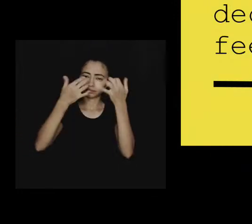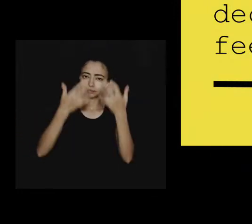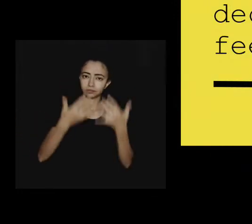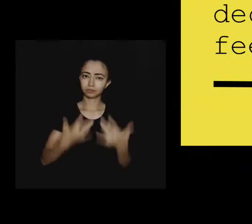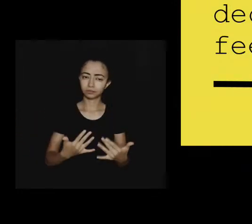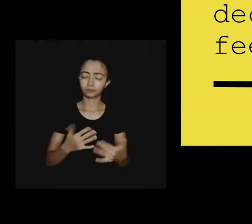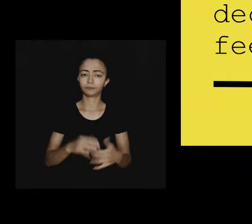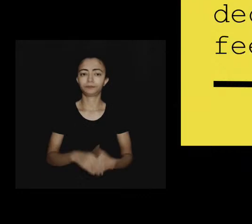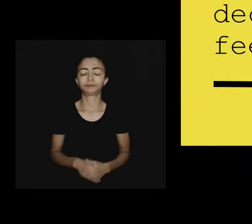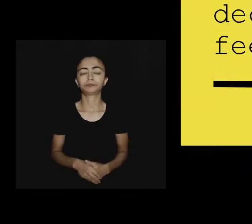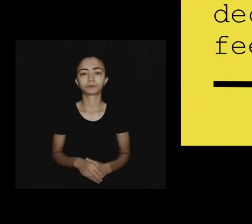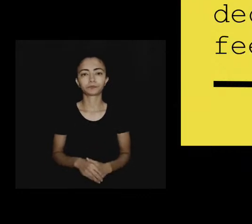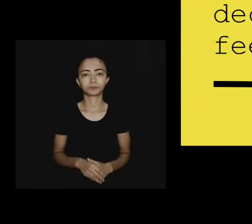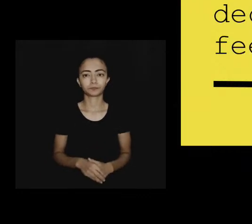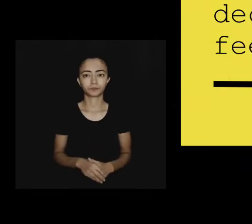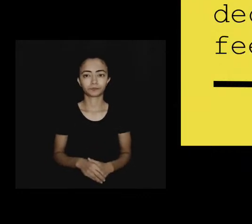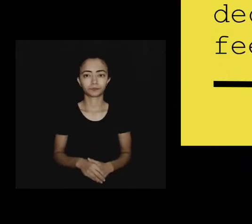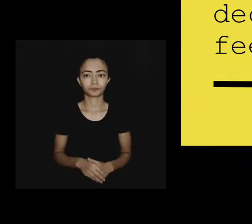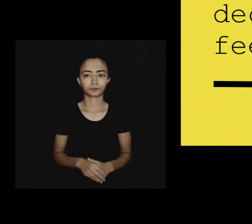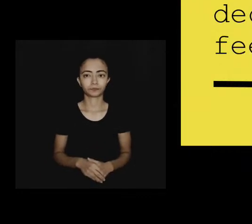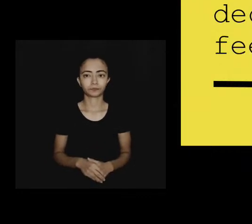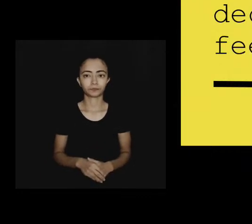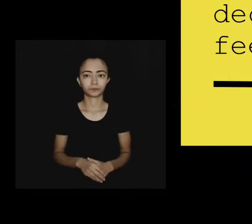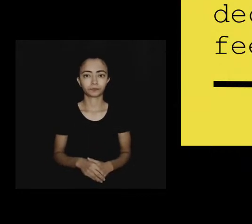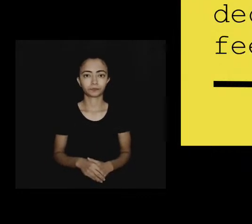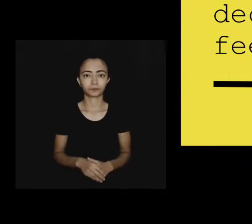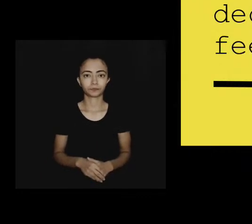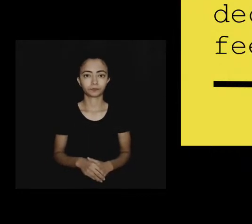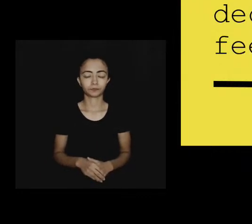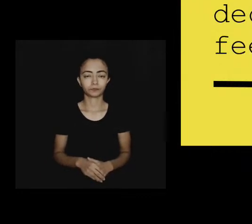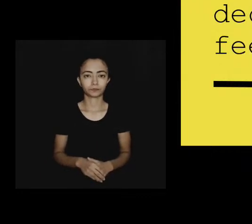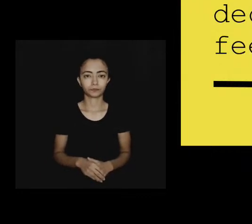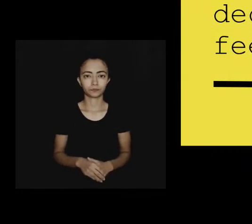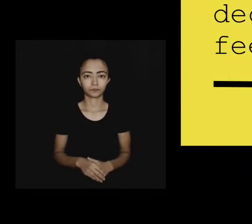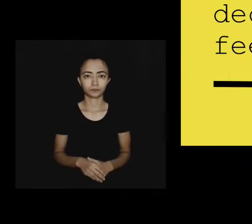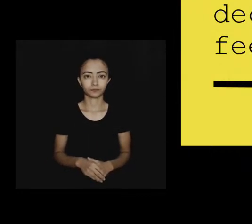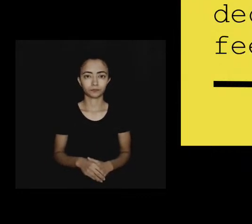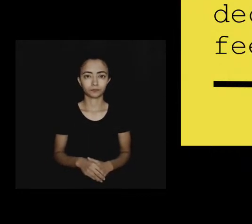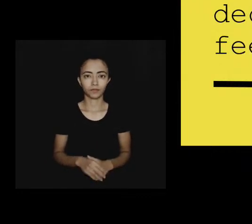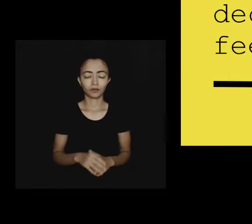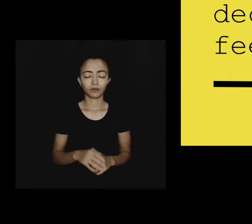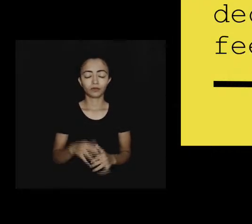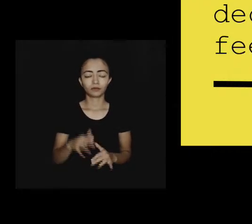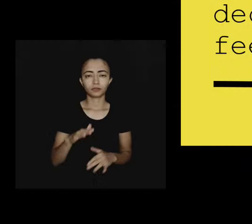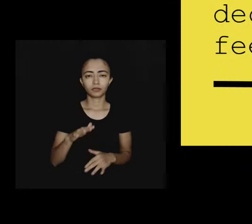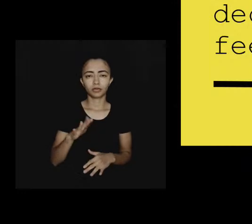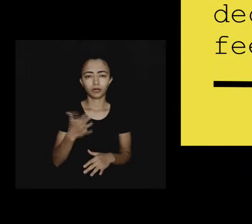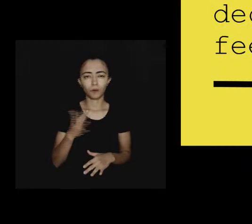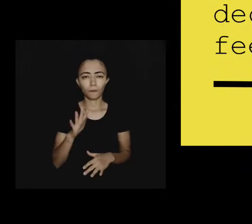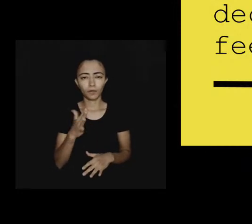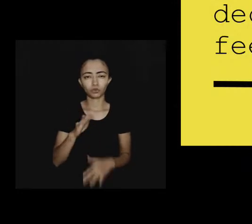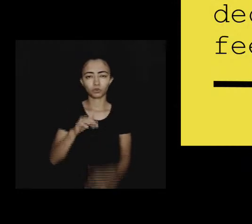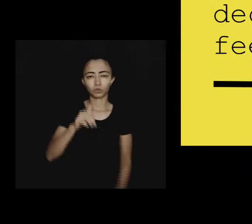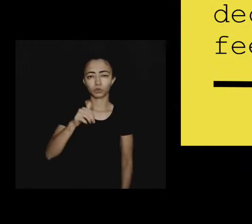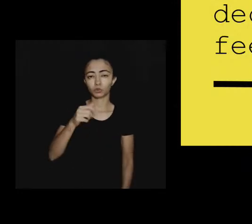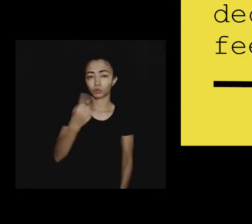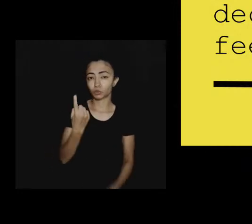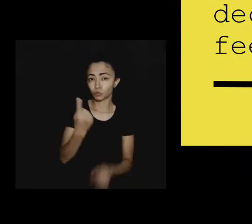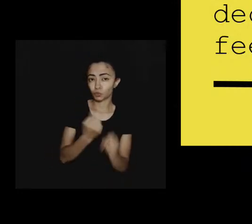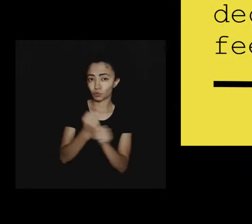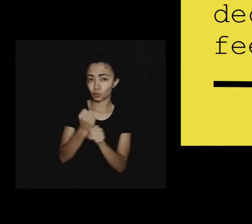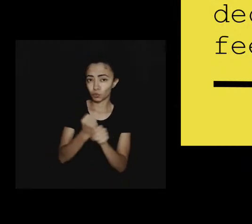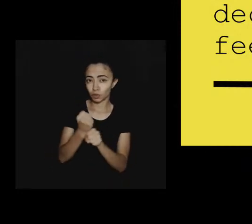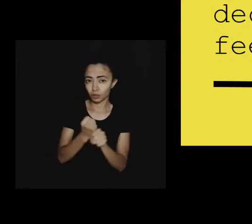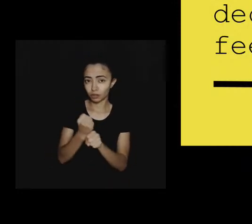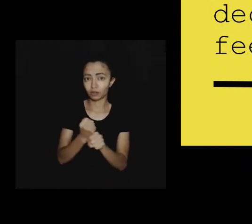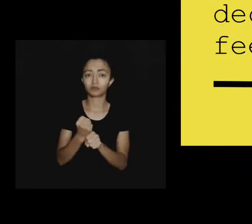tomorrow with the 40th anniversary of the endorsement of the Code of Marketing of Breast Milk Substitutes. And WHO has really been trying to address